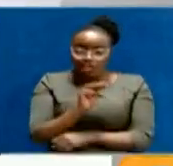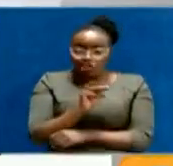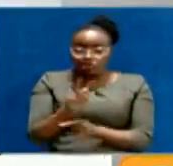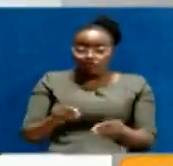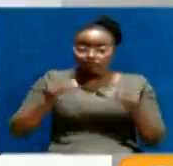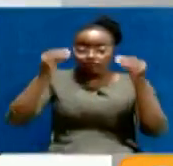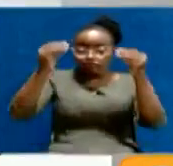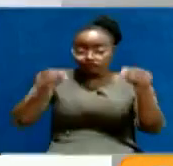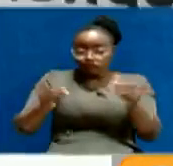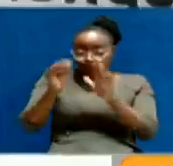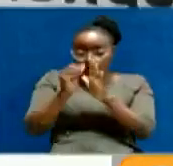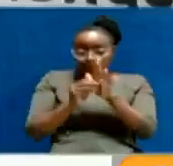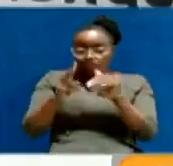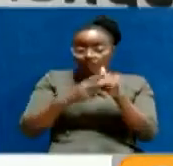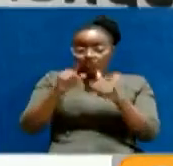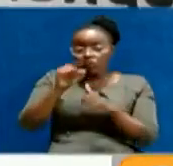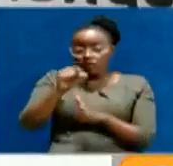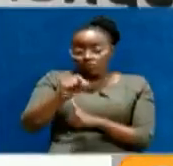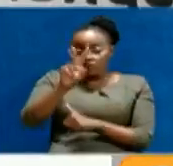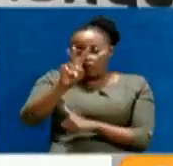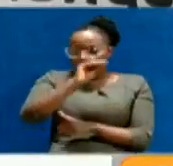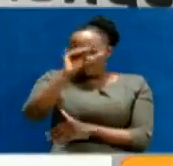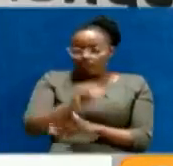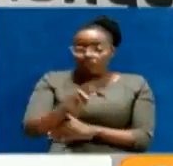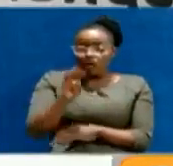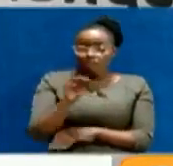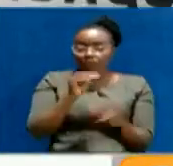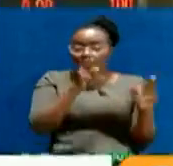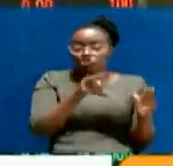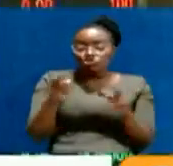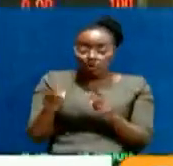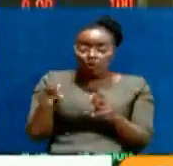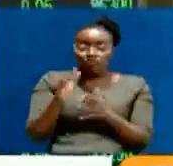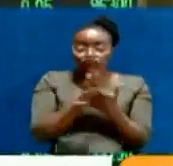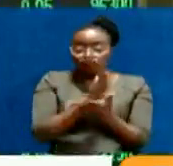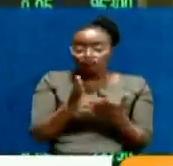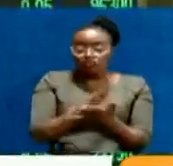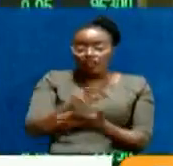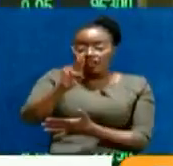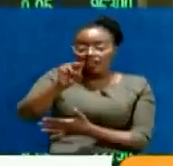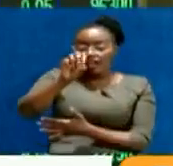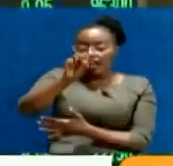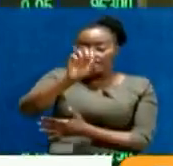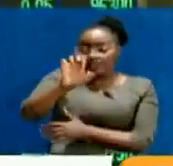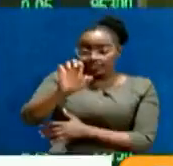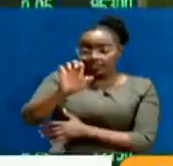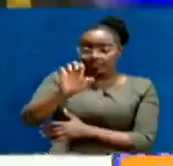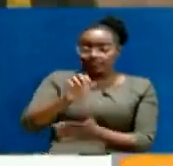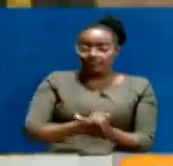by issuing and listing 71.1 million new ordinary shares on the Nairobi Securities